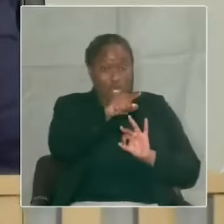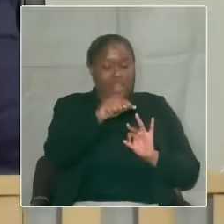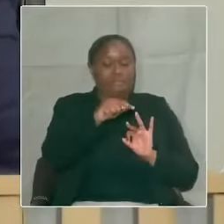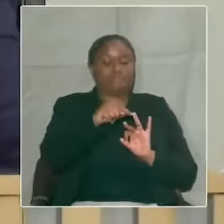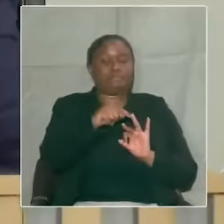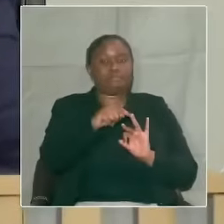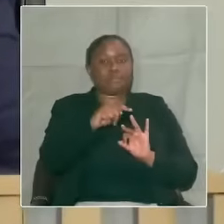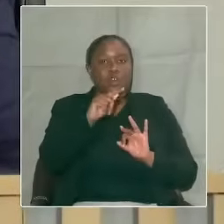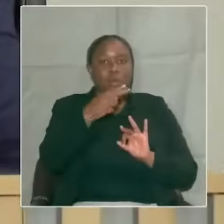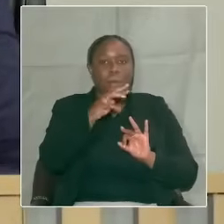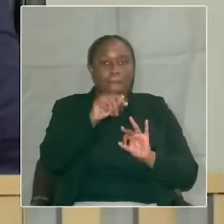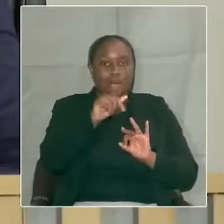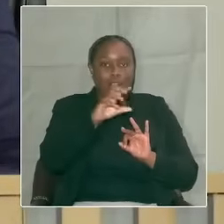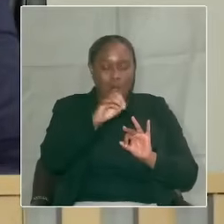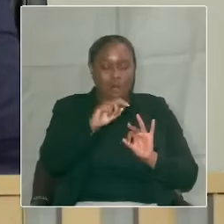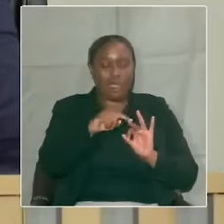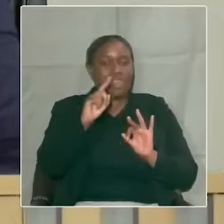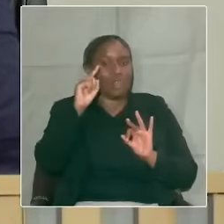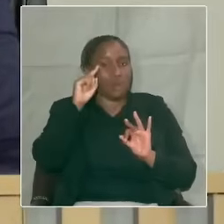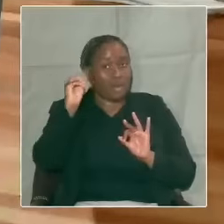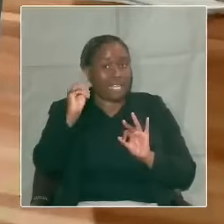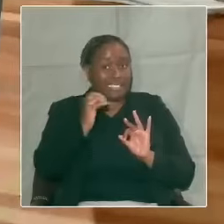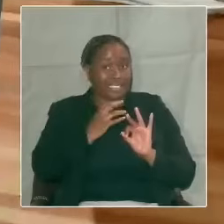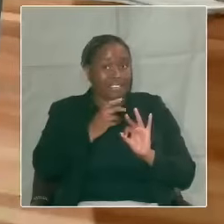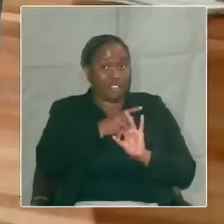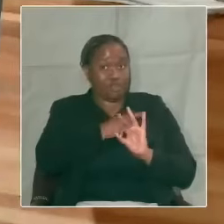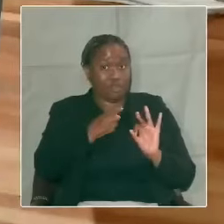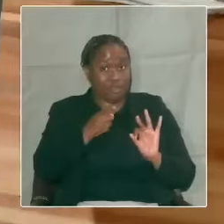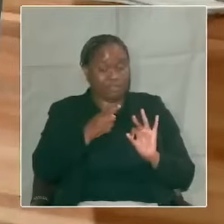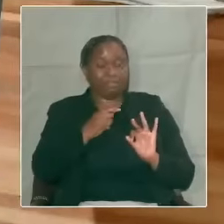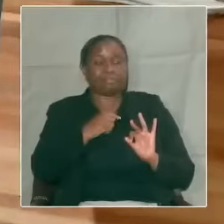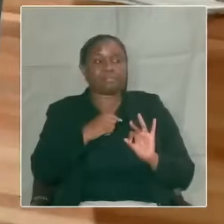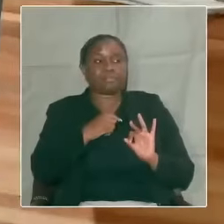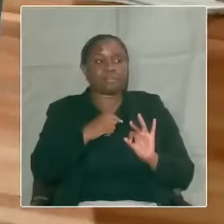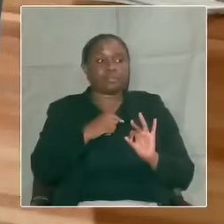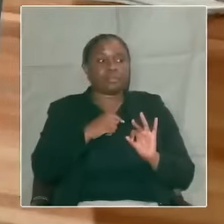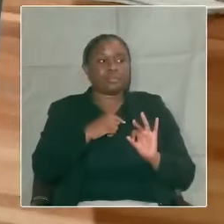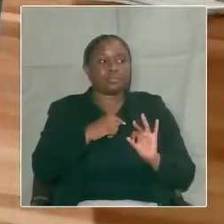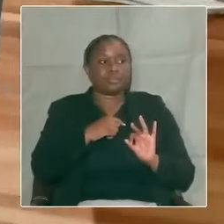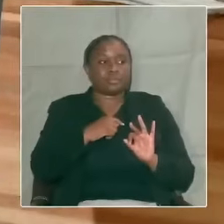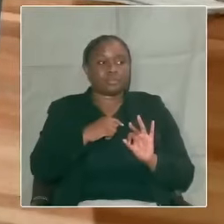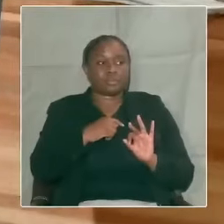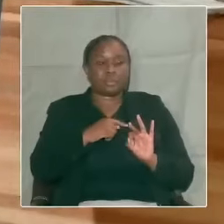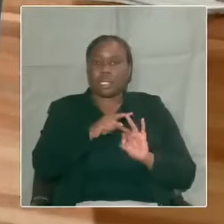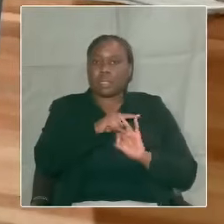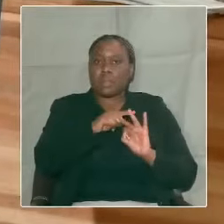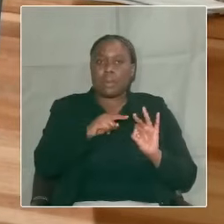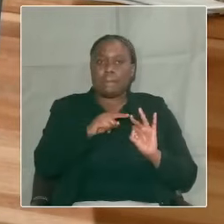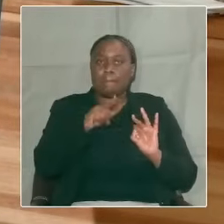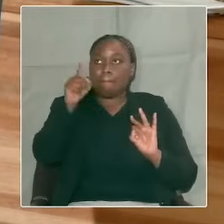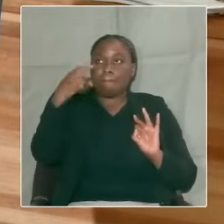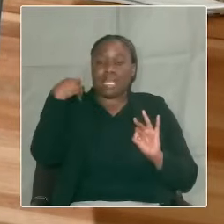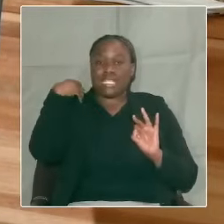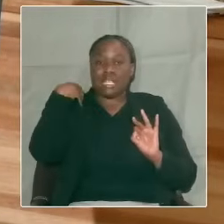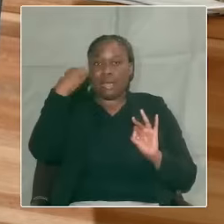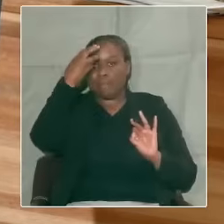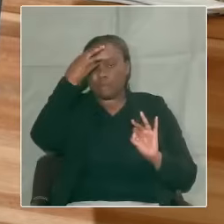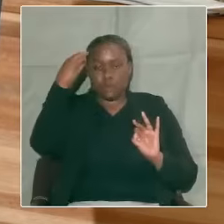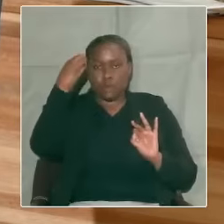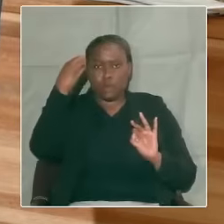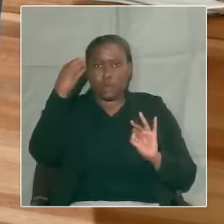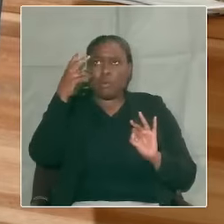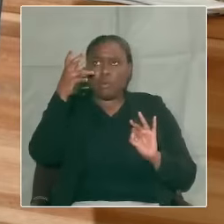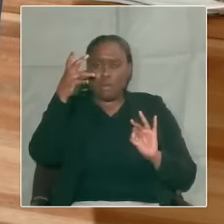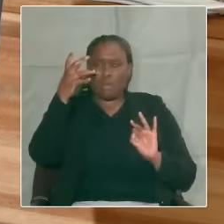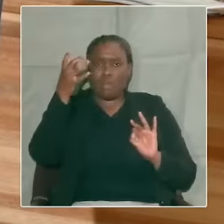Mkhwanazi, and that none of you were consulted by the minister to